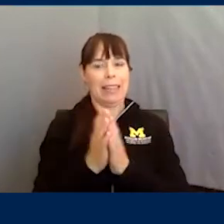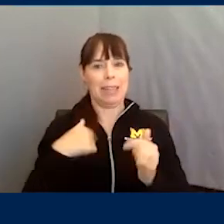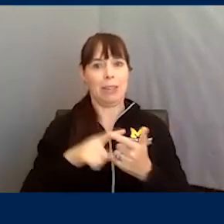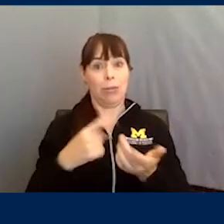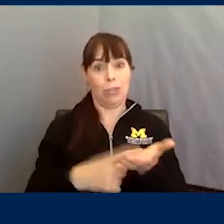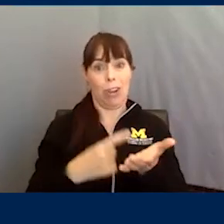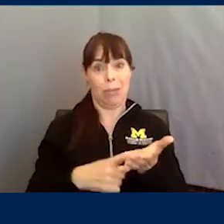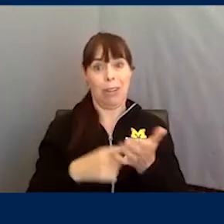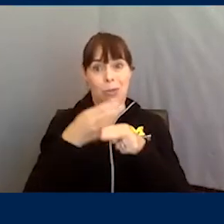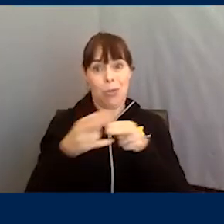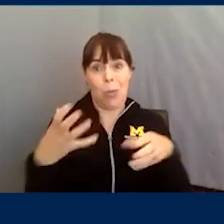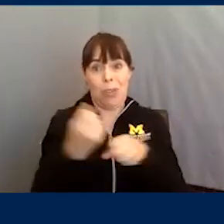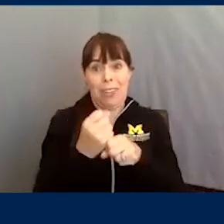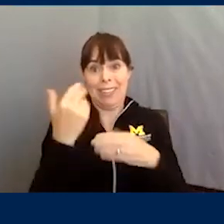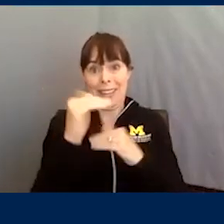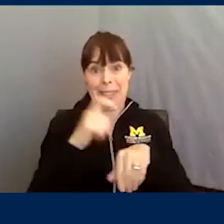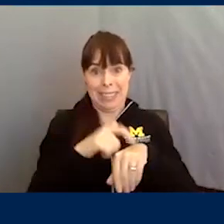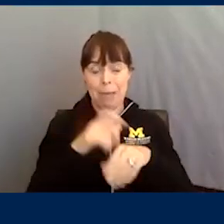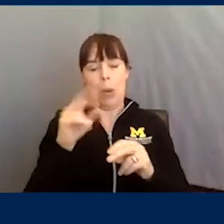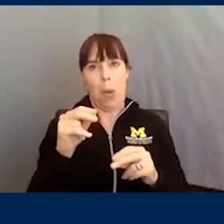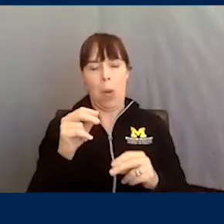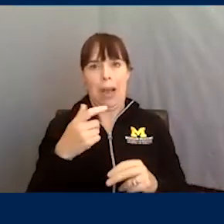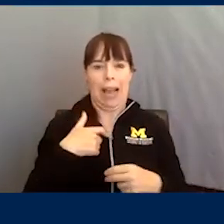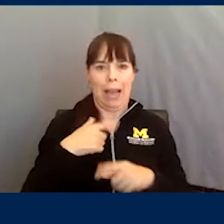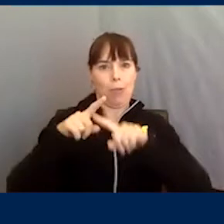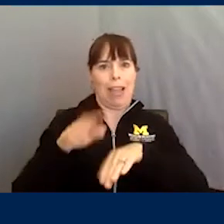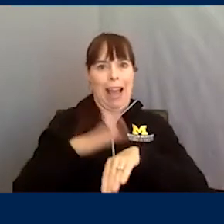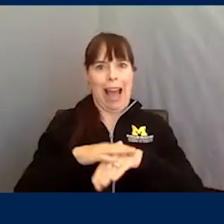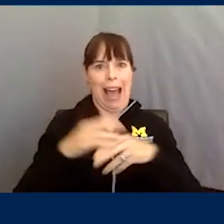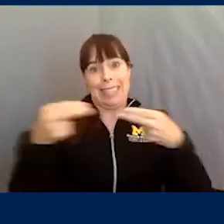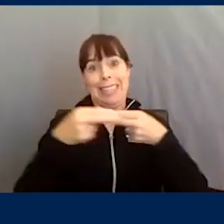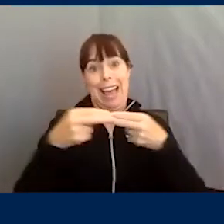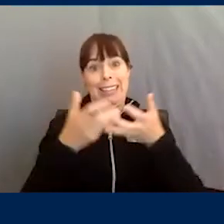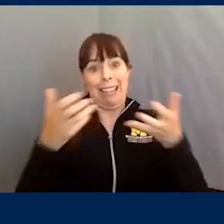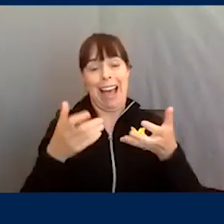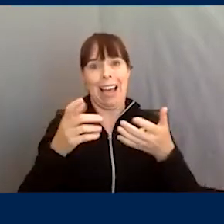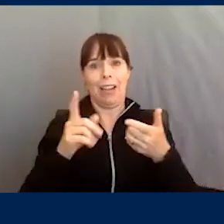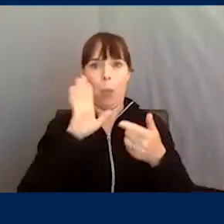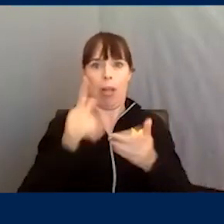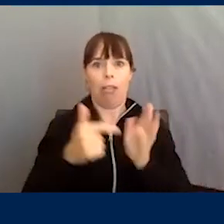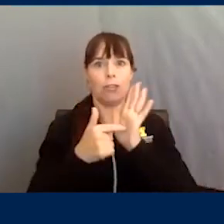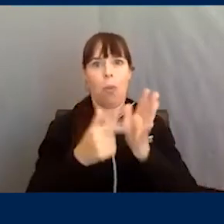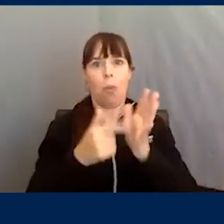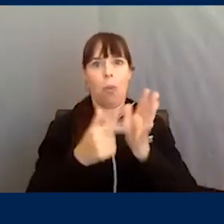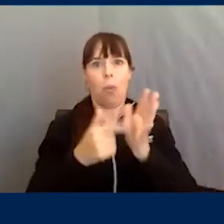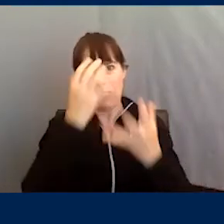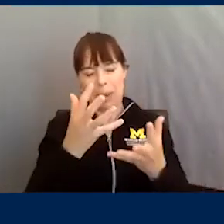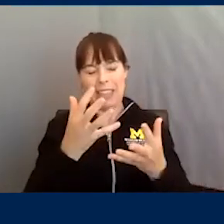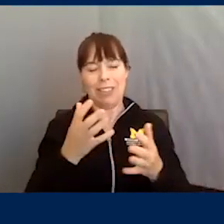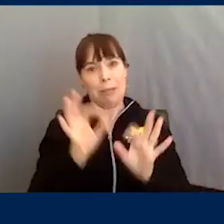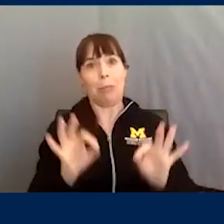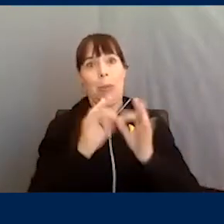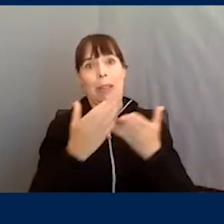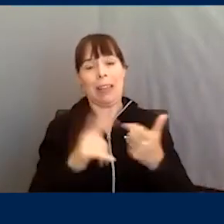short amount of time, and so I'm admittedly relying on the crutch of slides to get through all the important things I want to